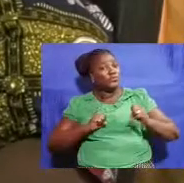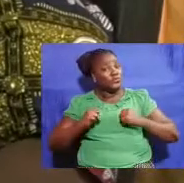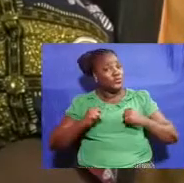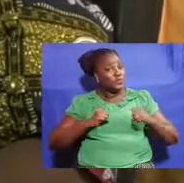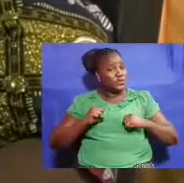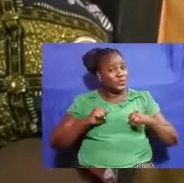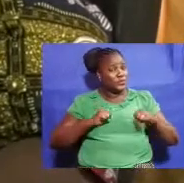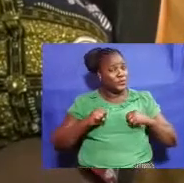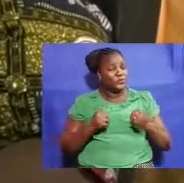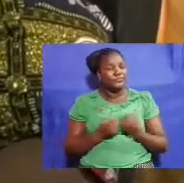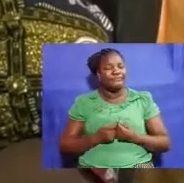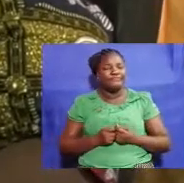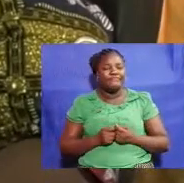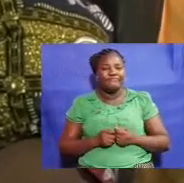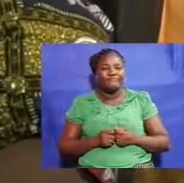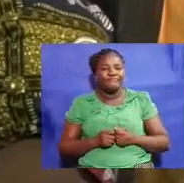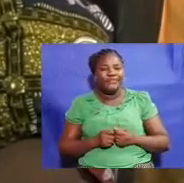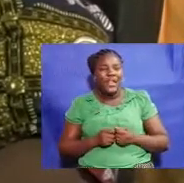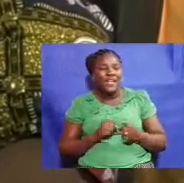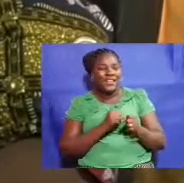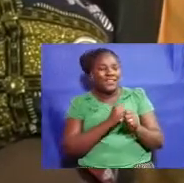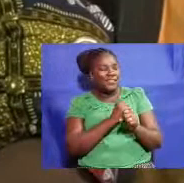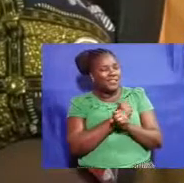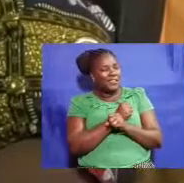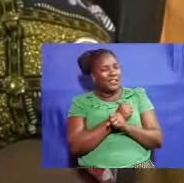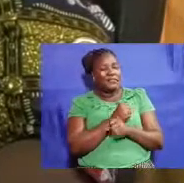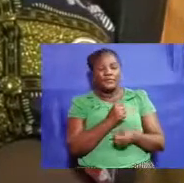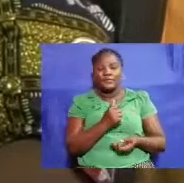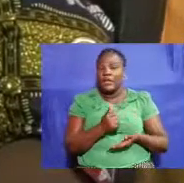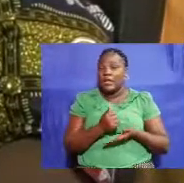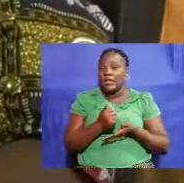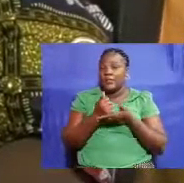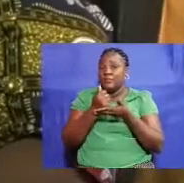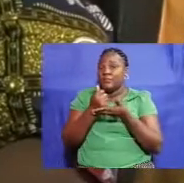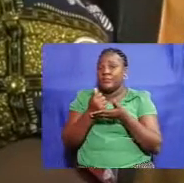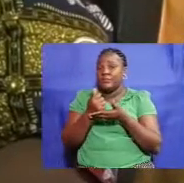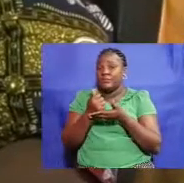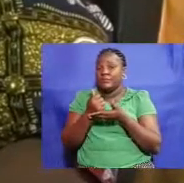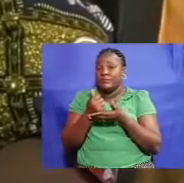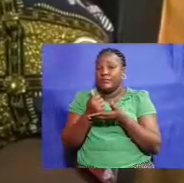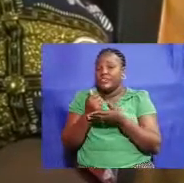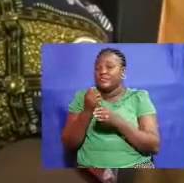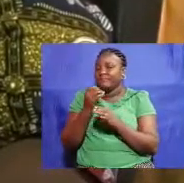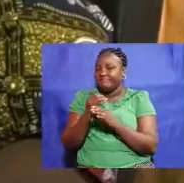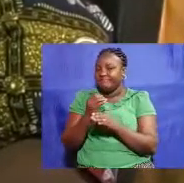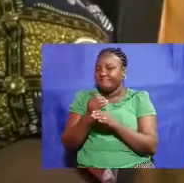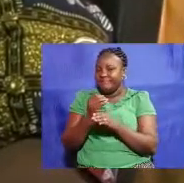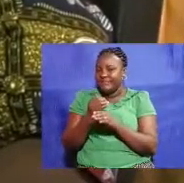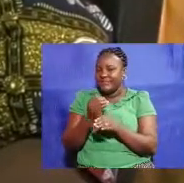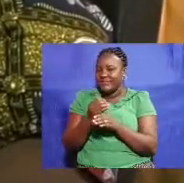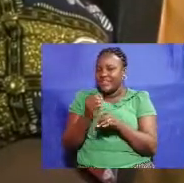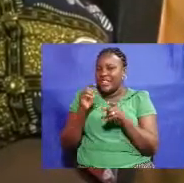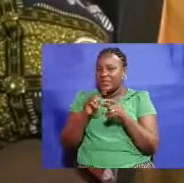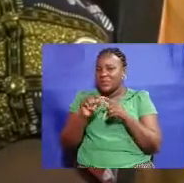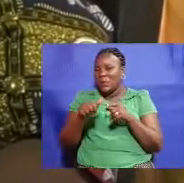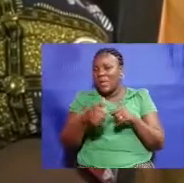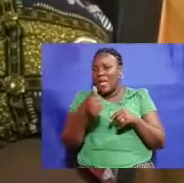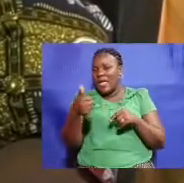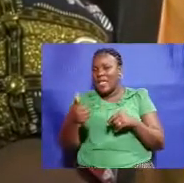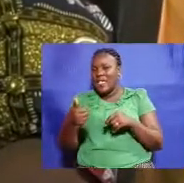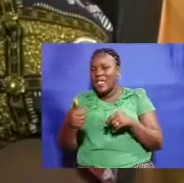then their love and their helping and their concern extended into other